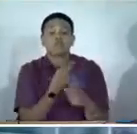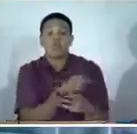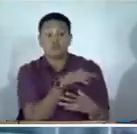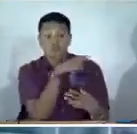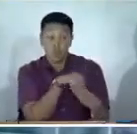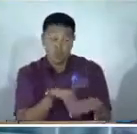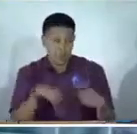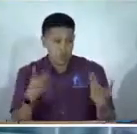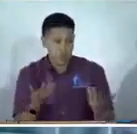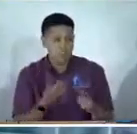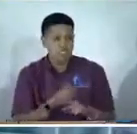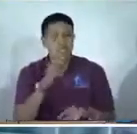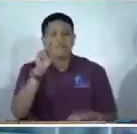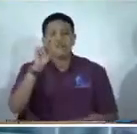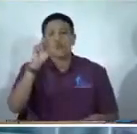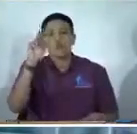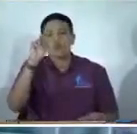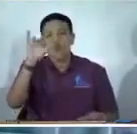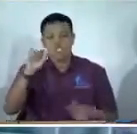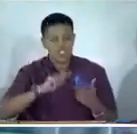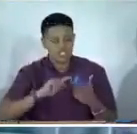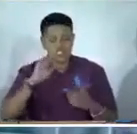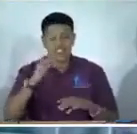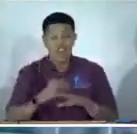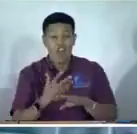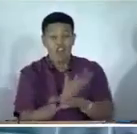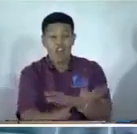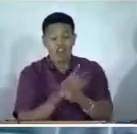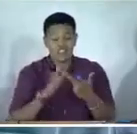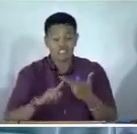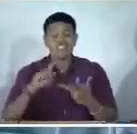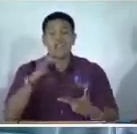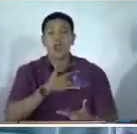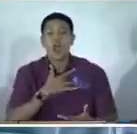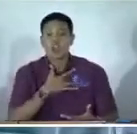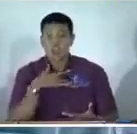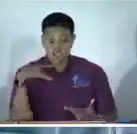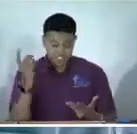including urology, oncology, cardiology,